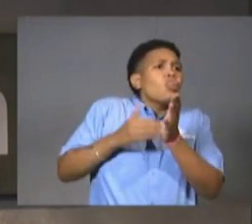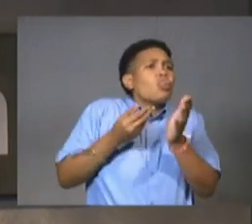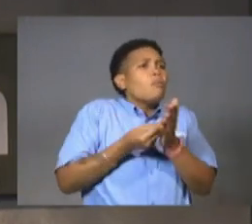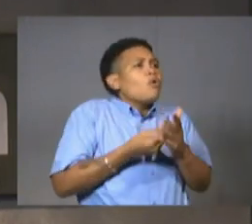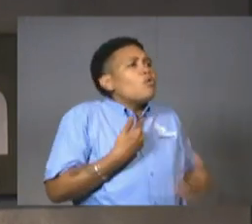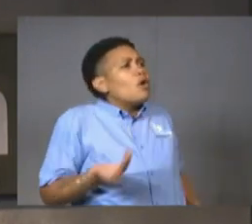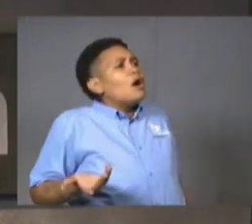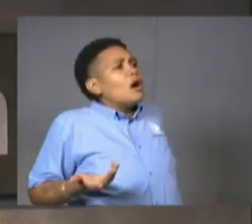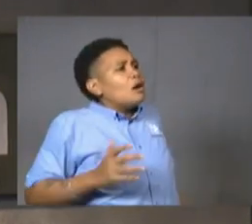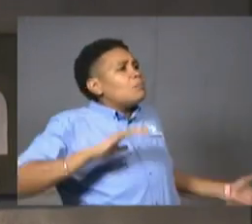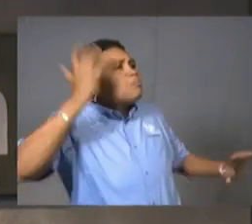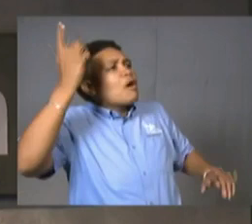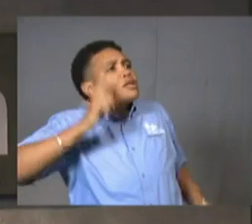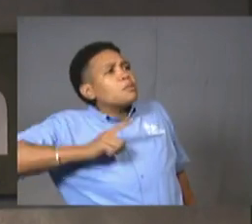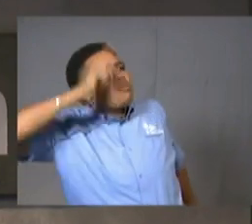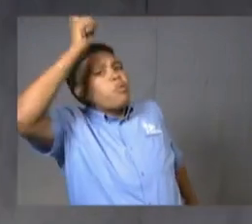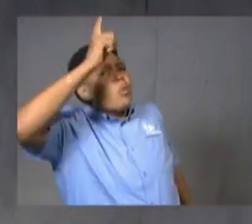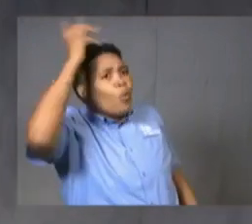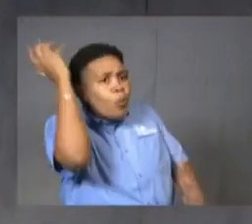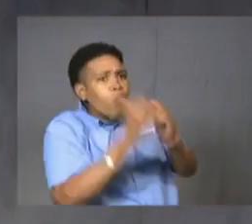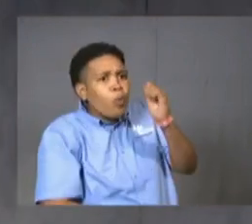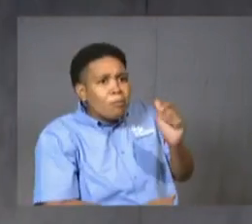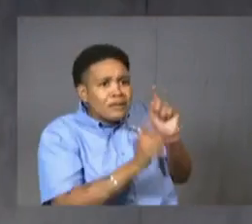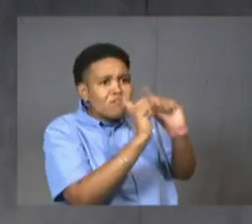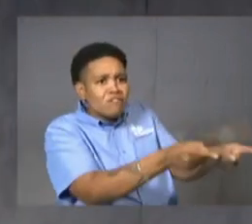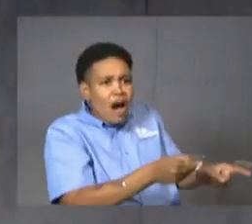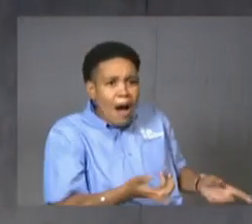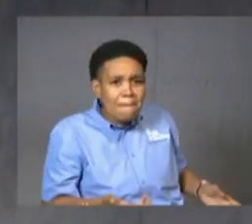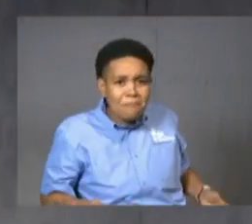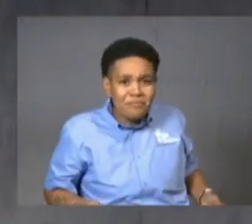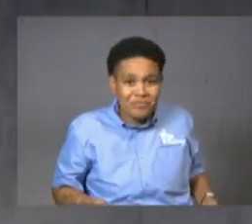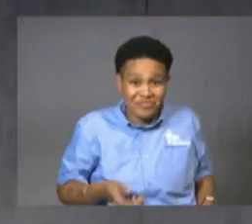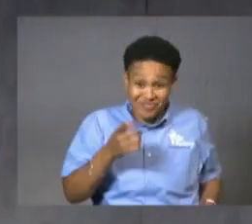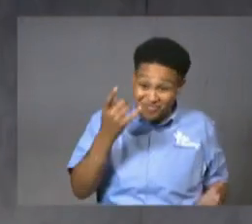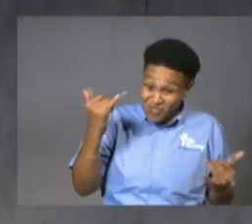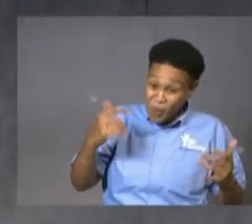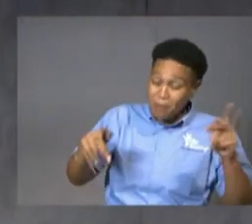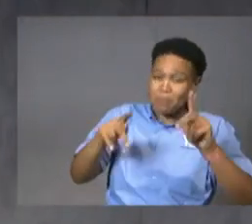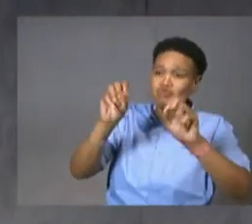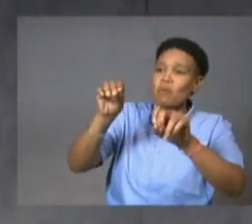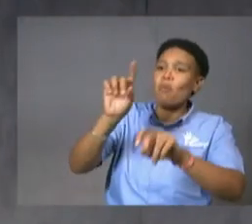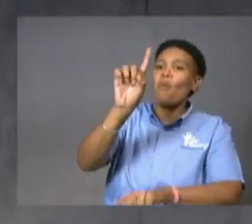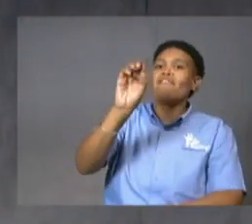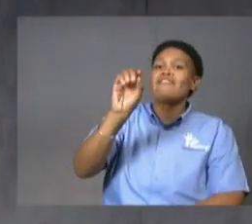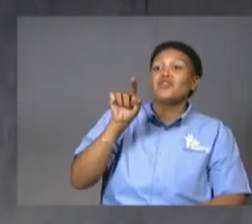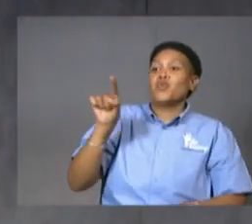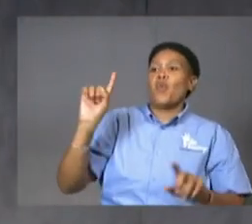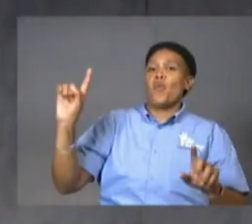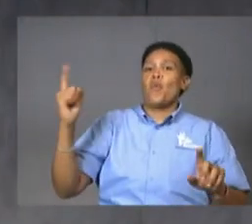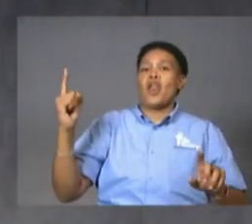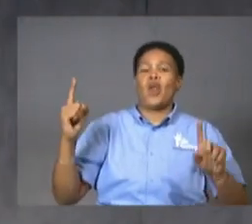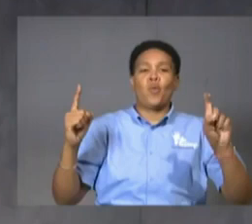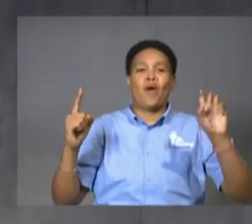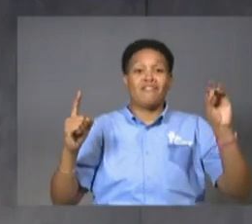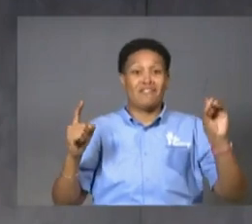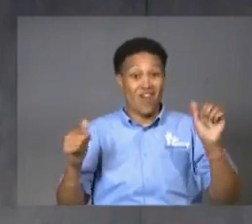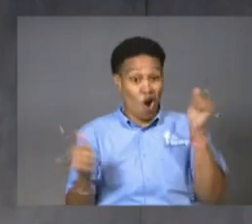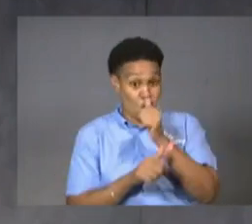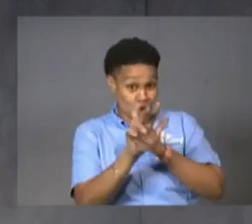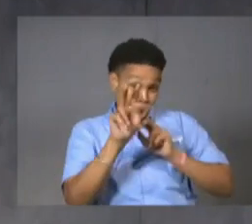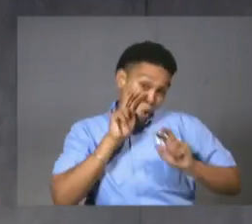land. Nigel, the housewives are calling you Mr. 150 to 1 because it's under your watch that you've allowed this to